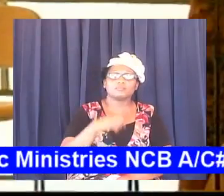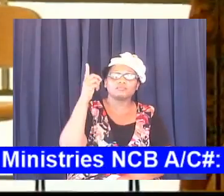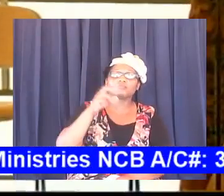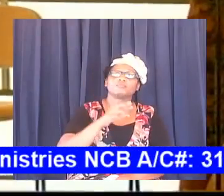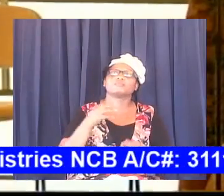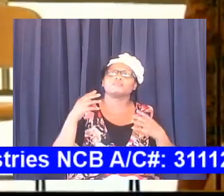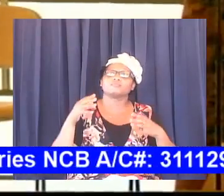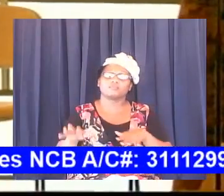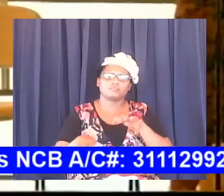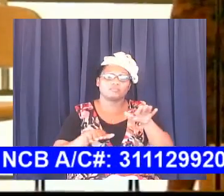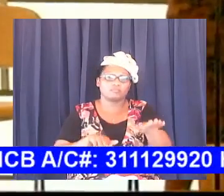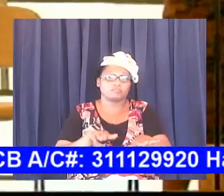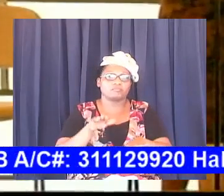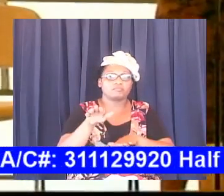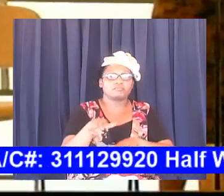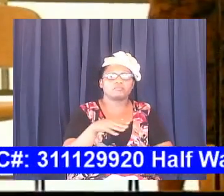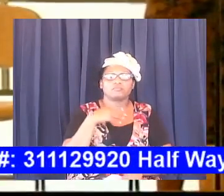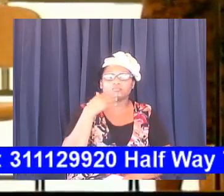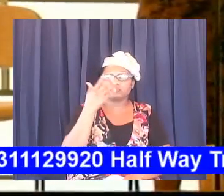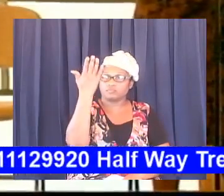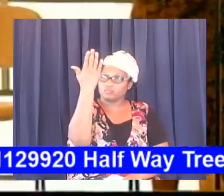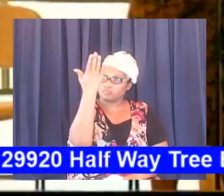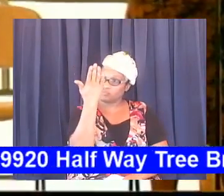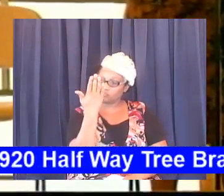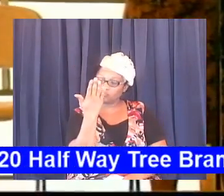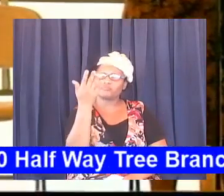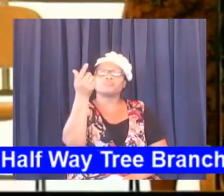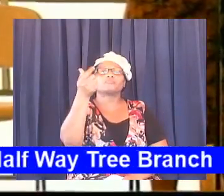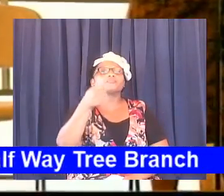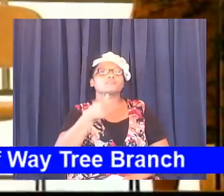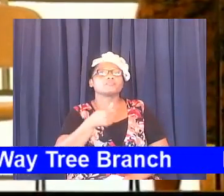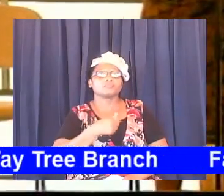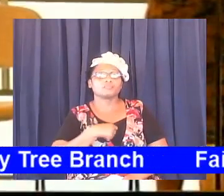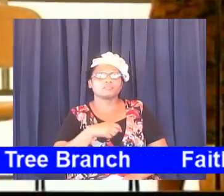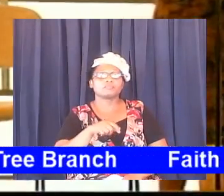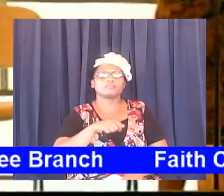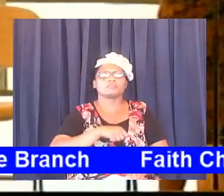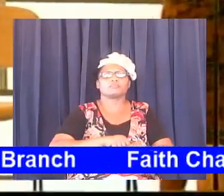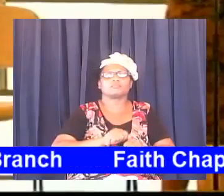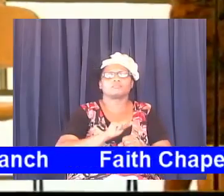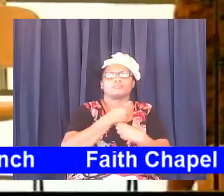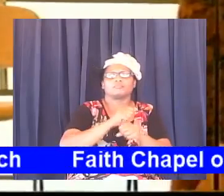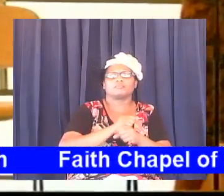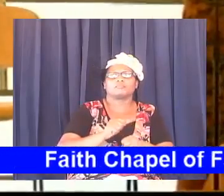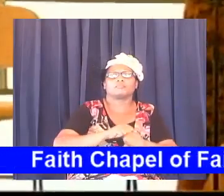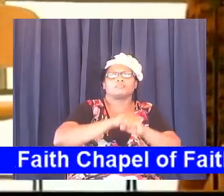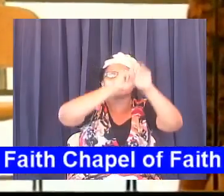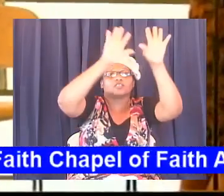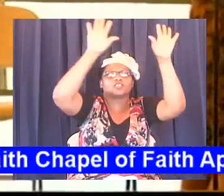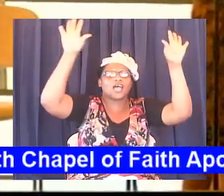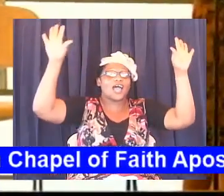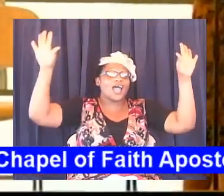You have walked before me. You've made the light to